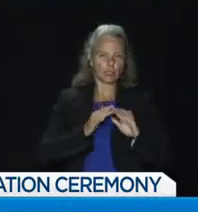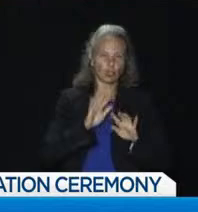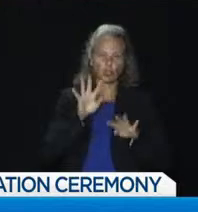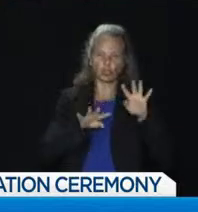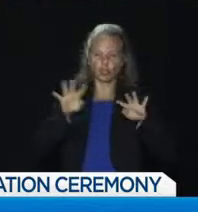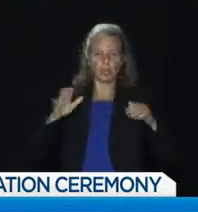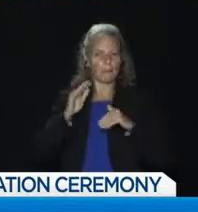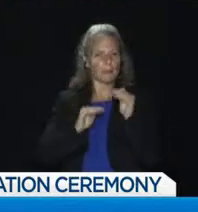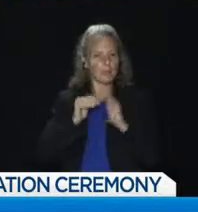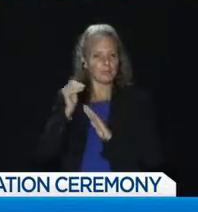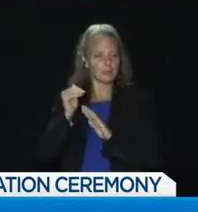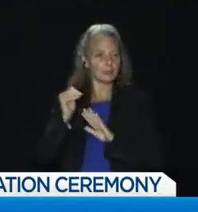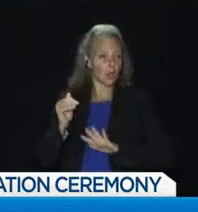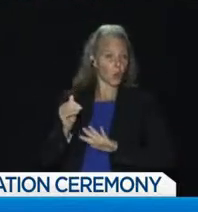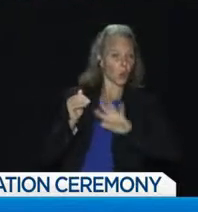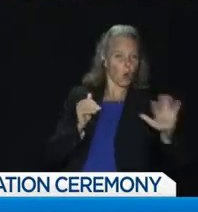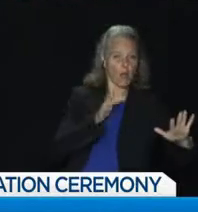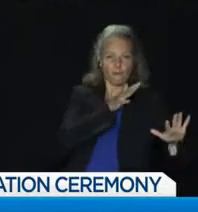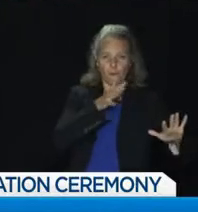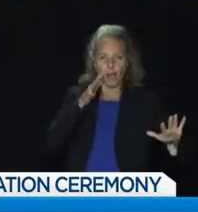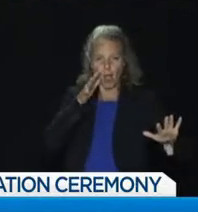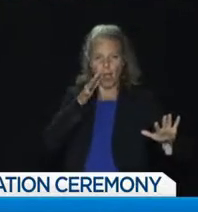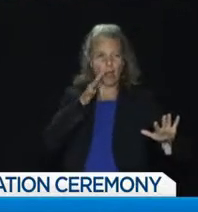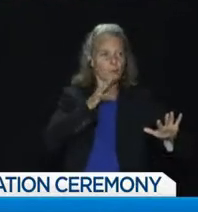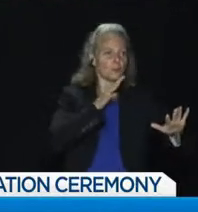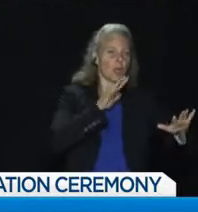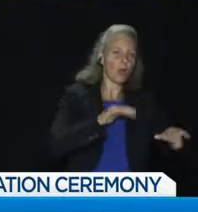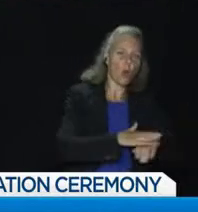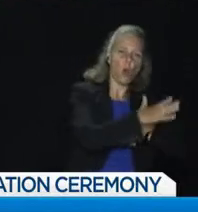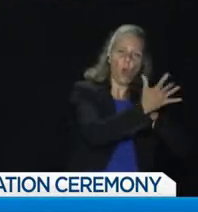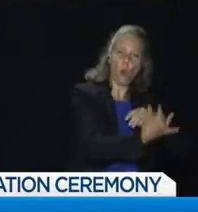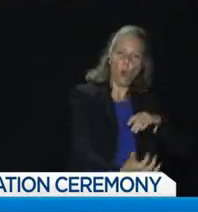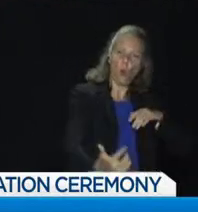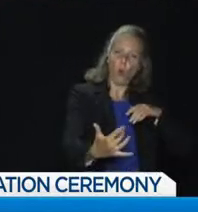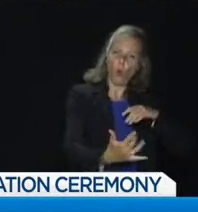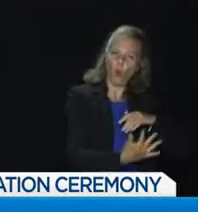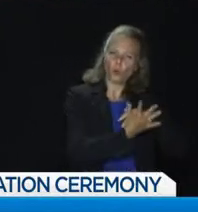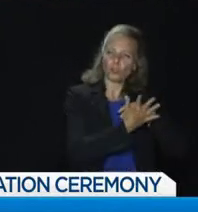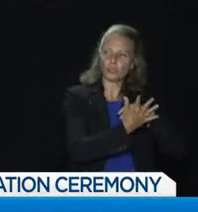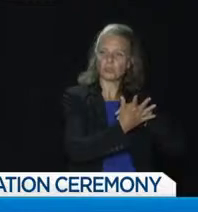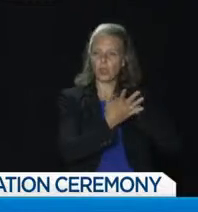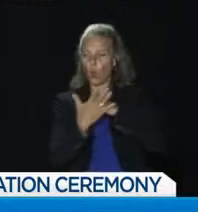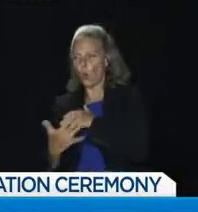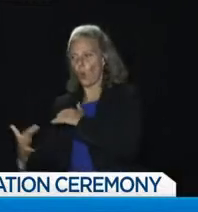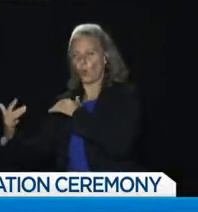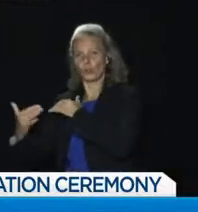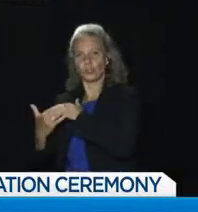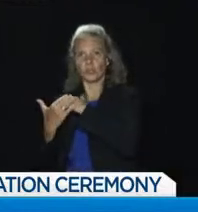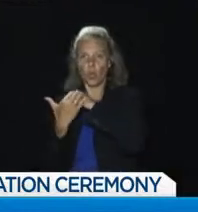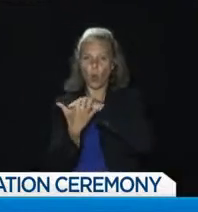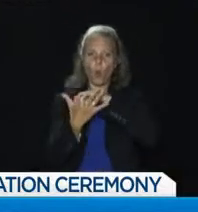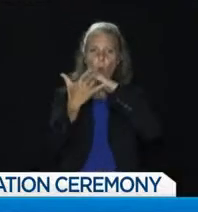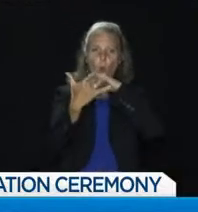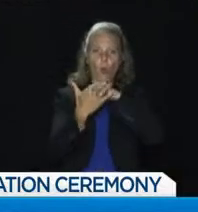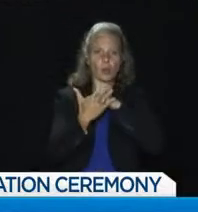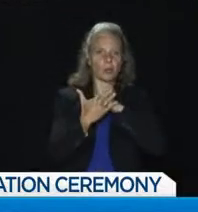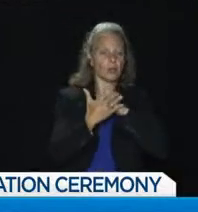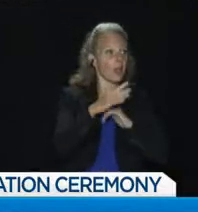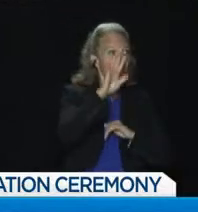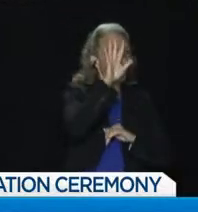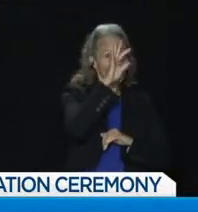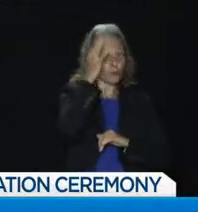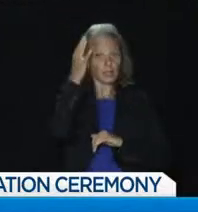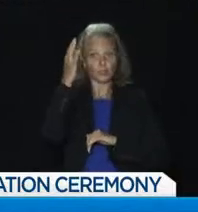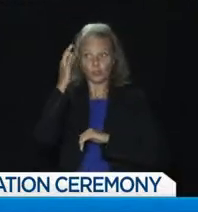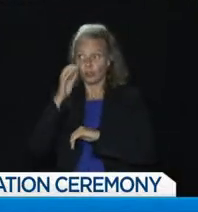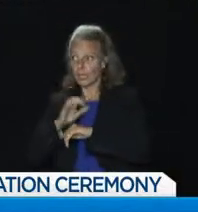coasts, of French and English, and of Indigenous languages. This is a